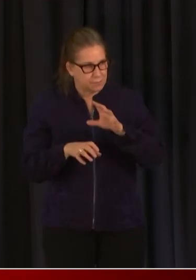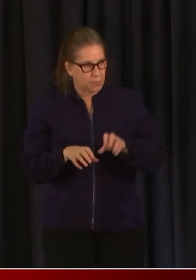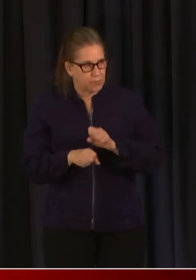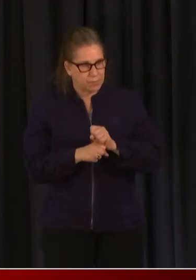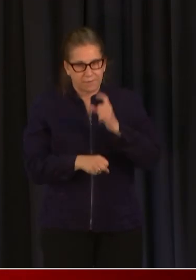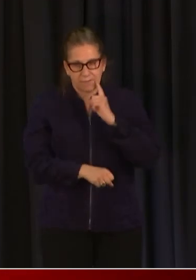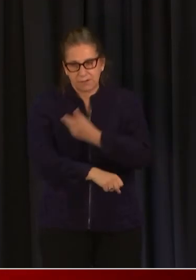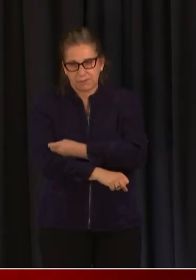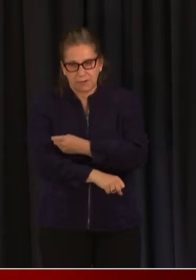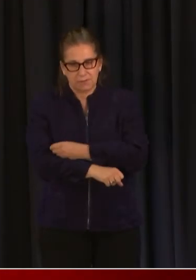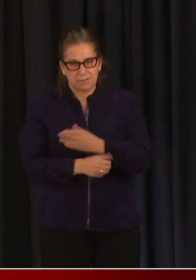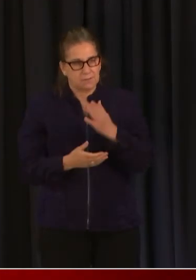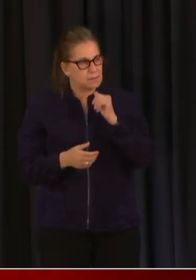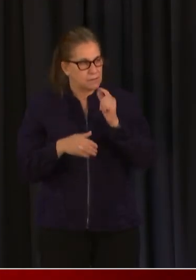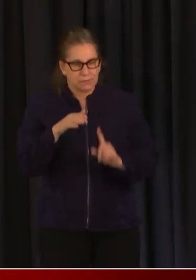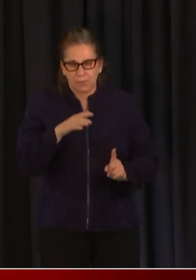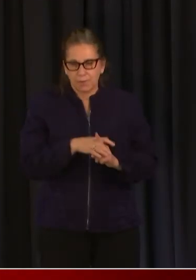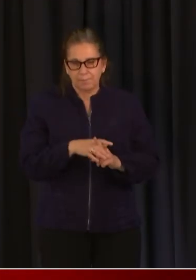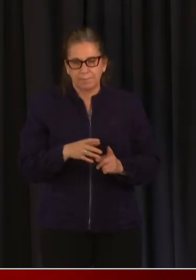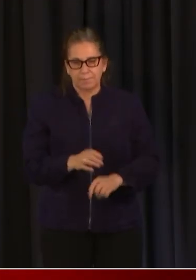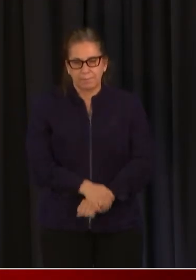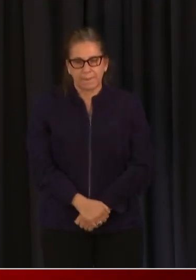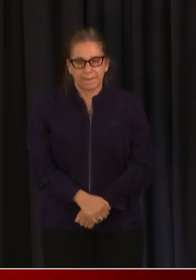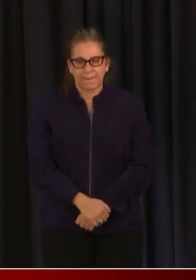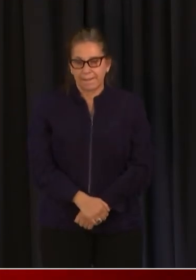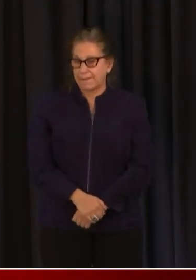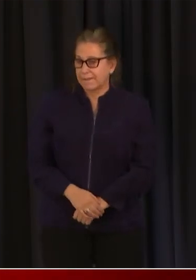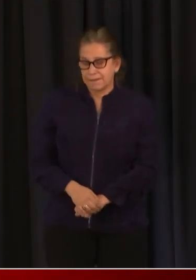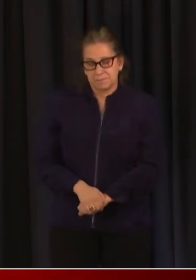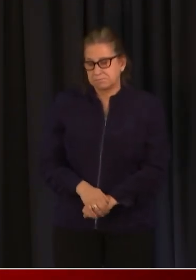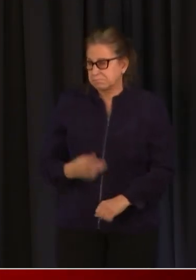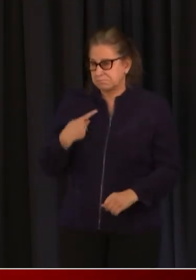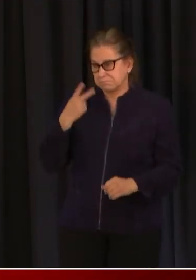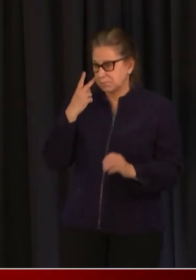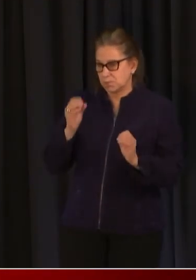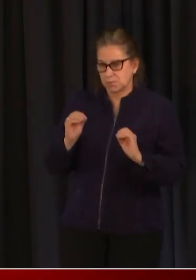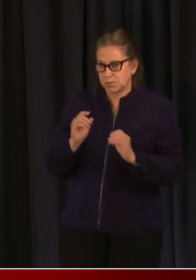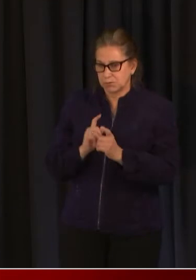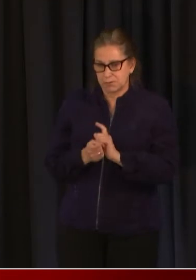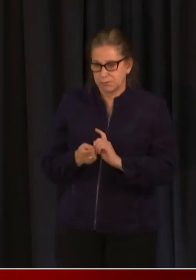such. We haven't seen a change that wasn't consistent with what we would be expecting.